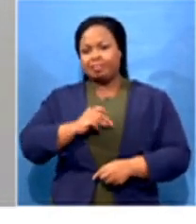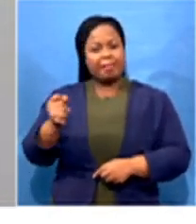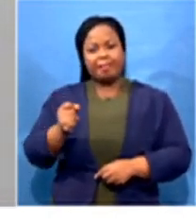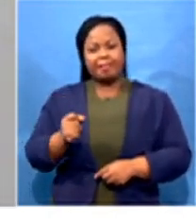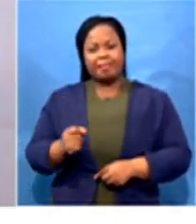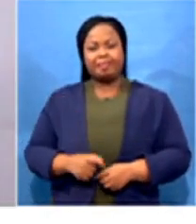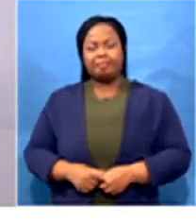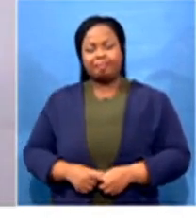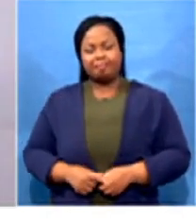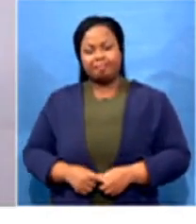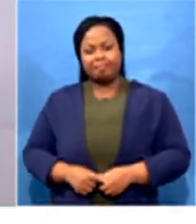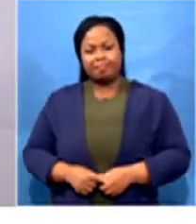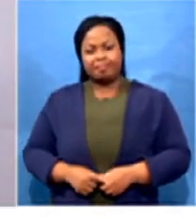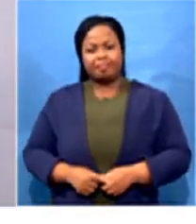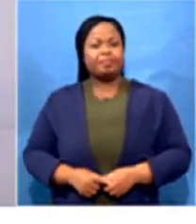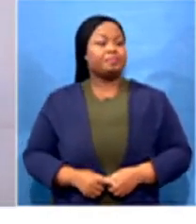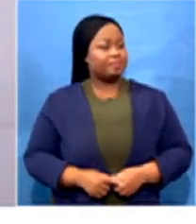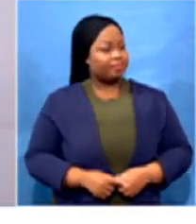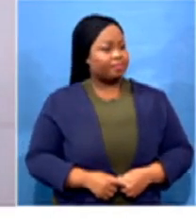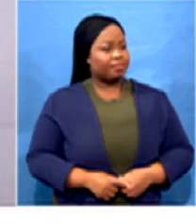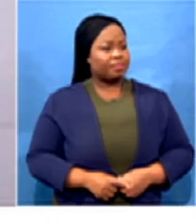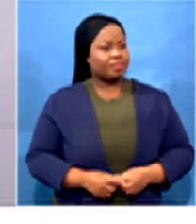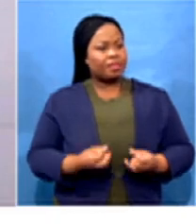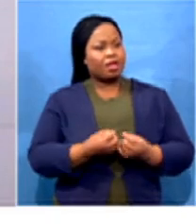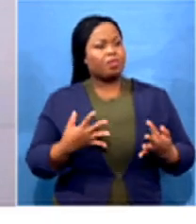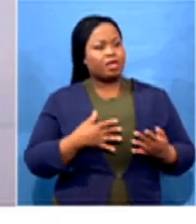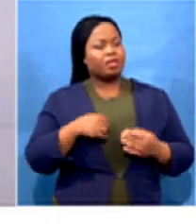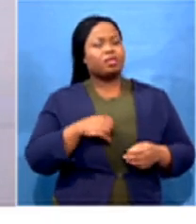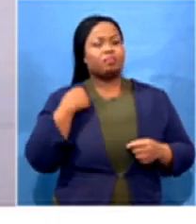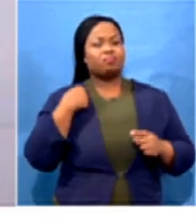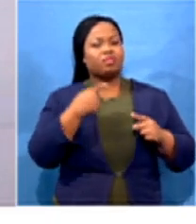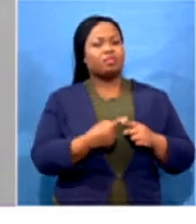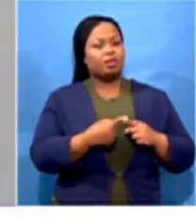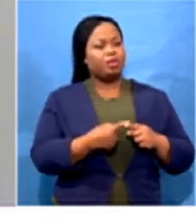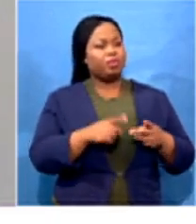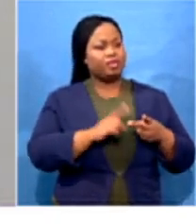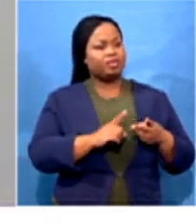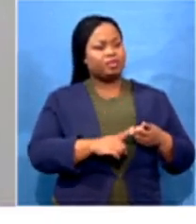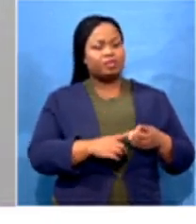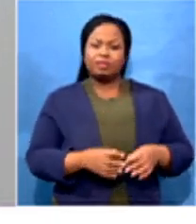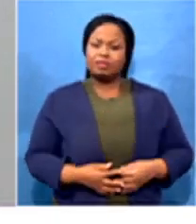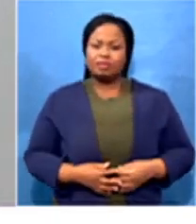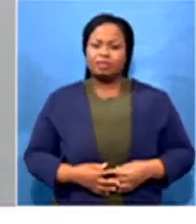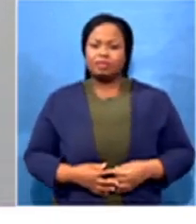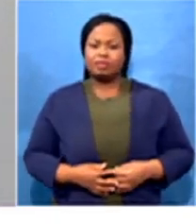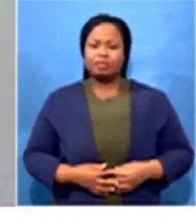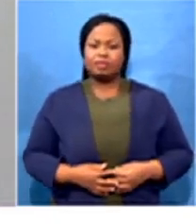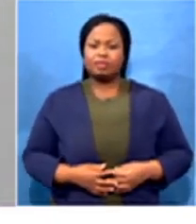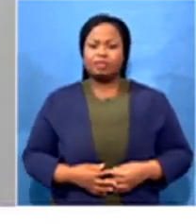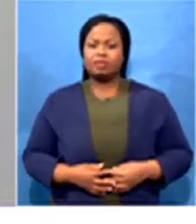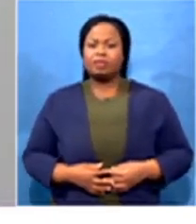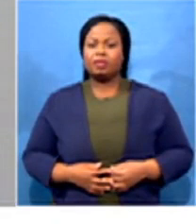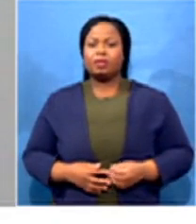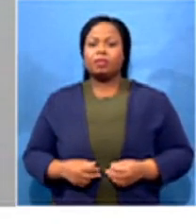well in anything. How many park runners have you heard from during this time? Oh, ParkRun, you